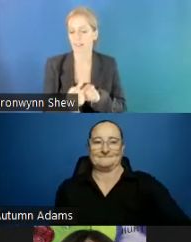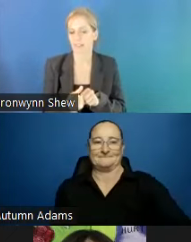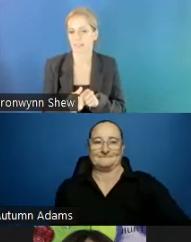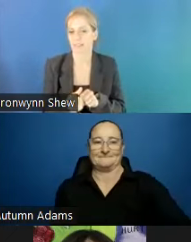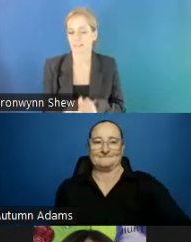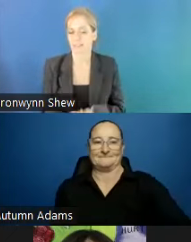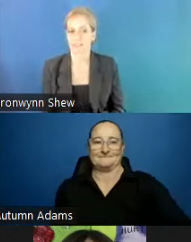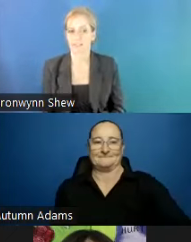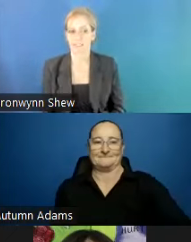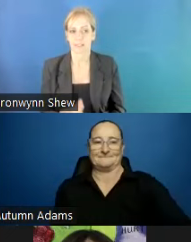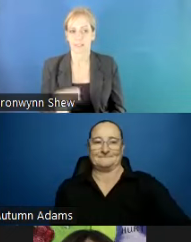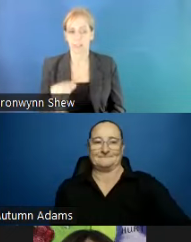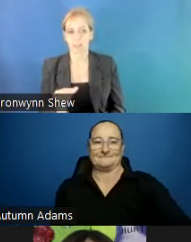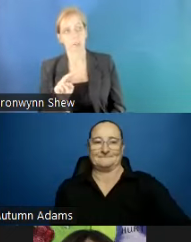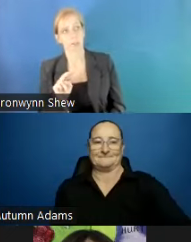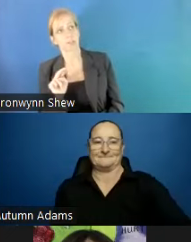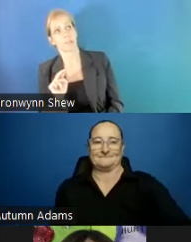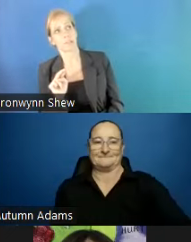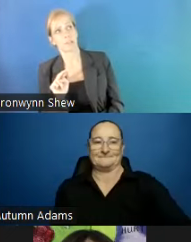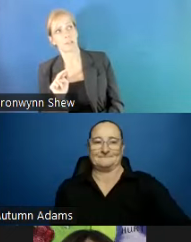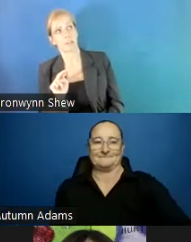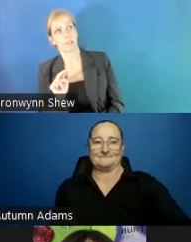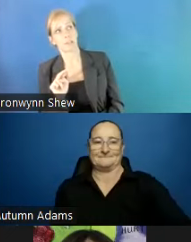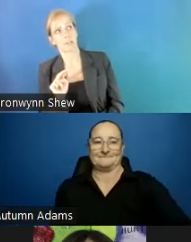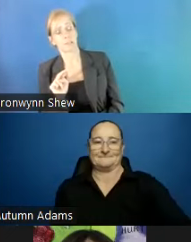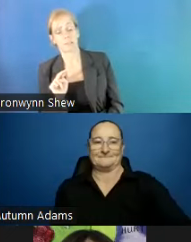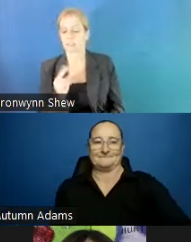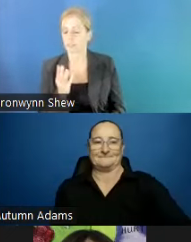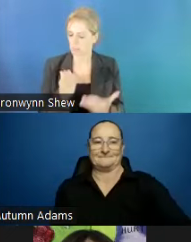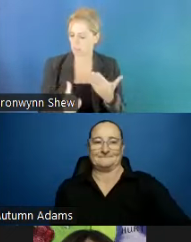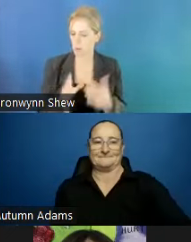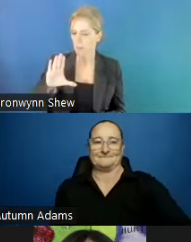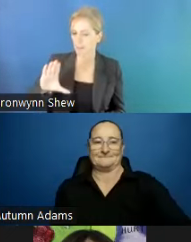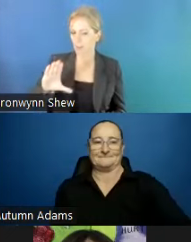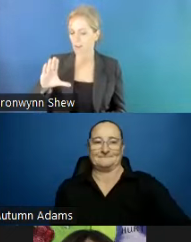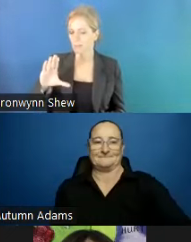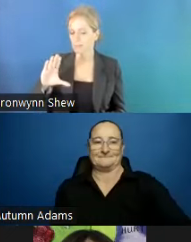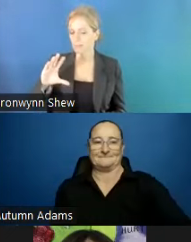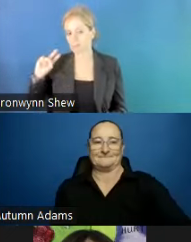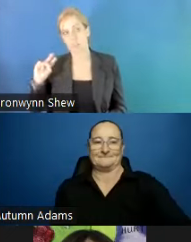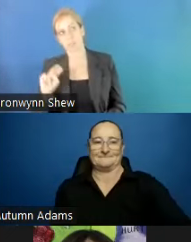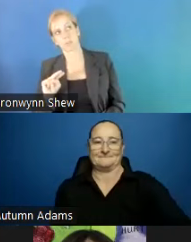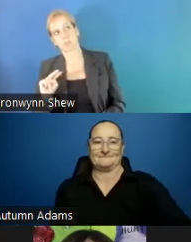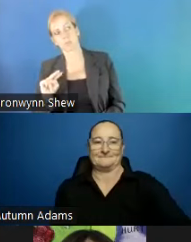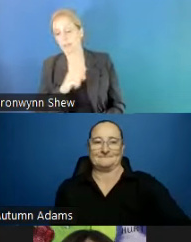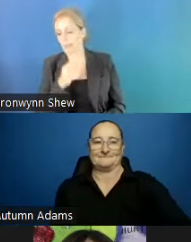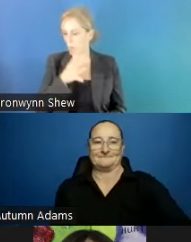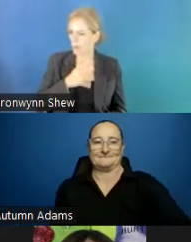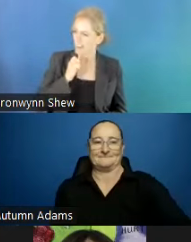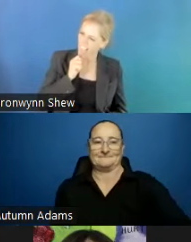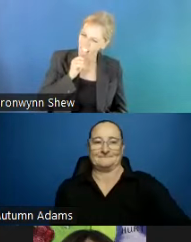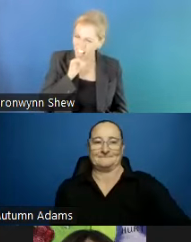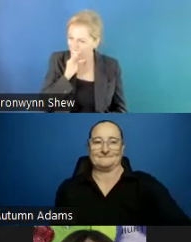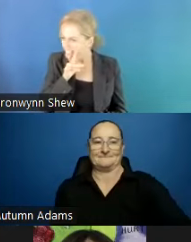The child is looking at this person, and this is probably what the child saw. And the woman is yelling and screaming, but the child